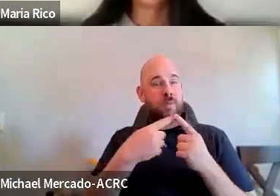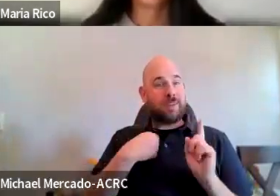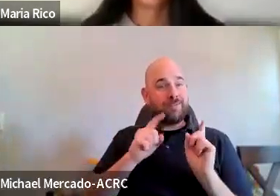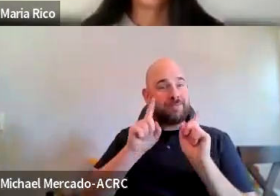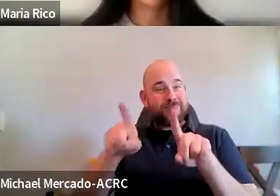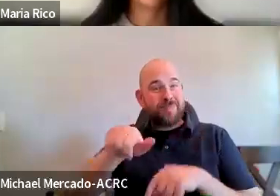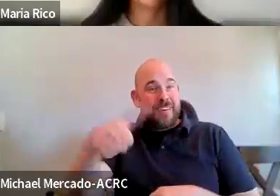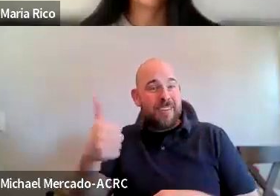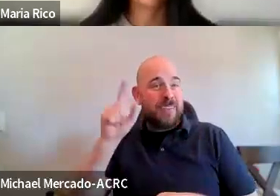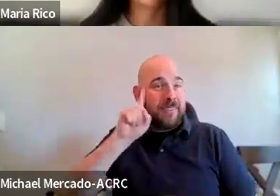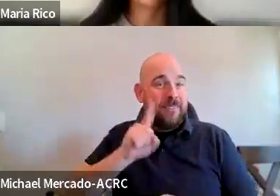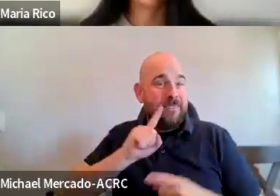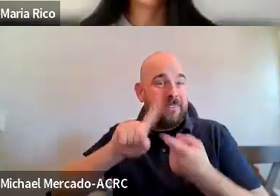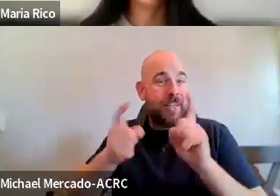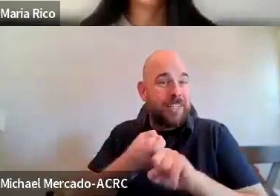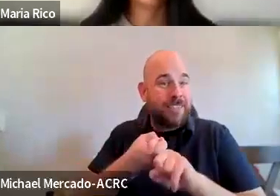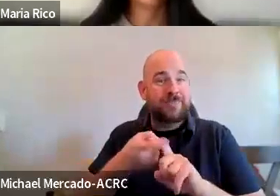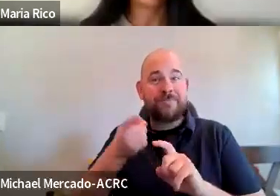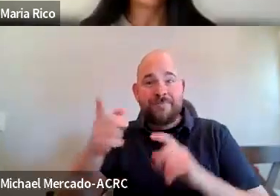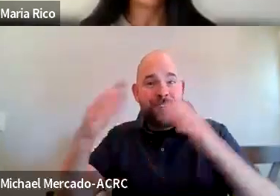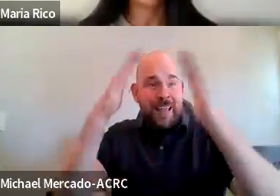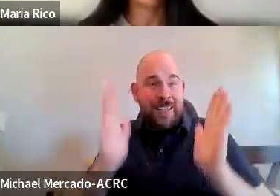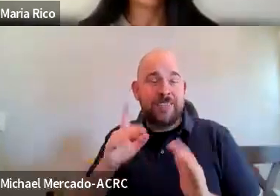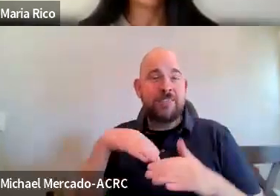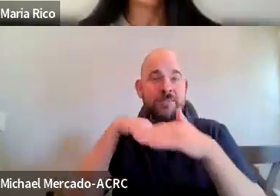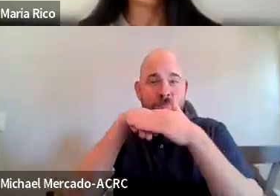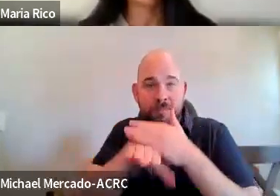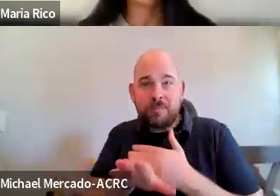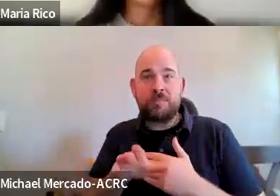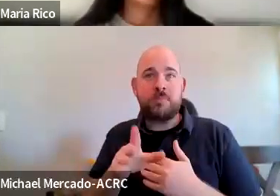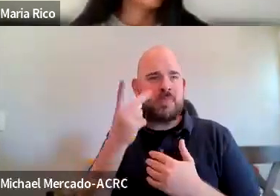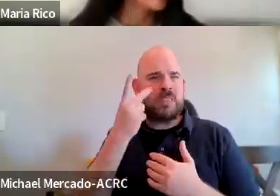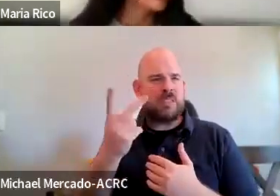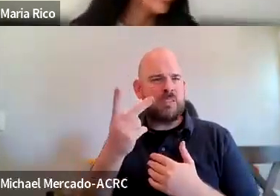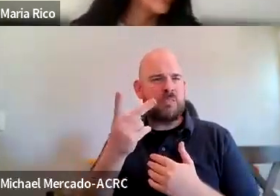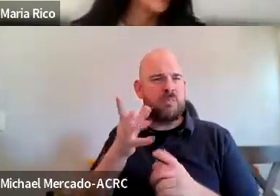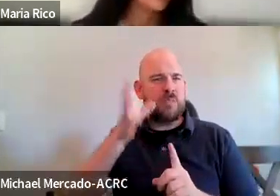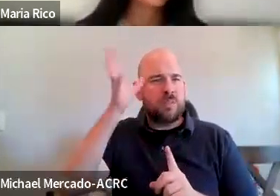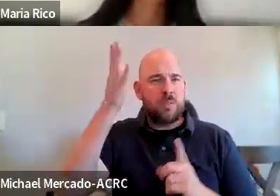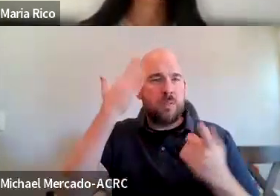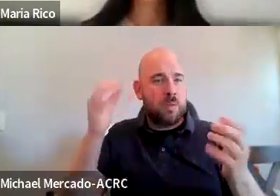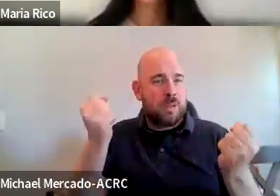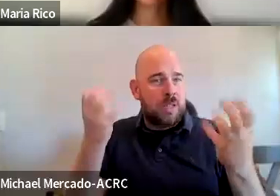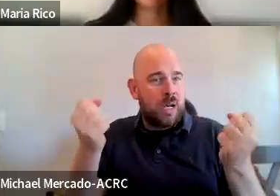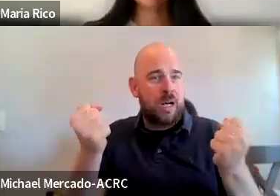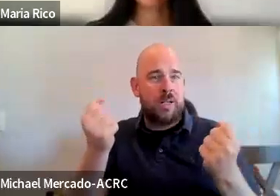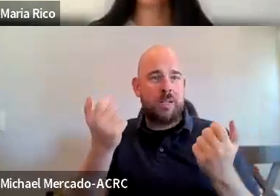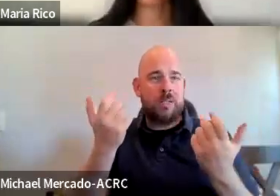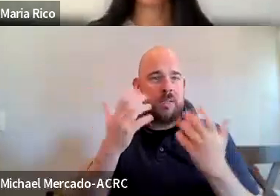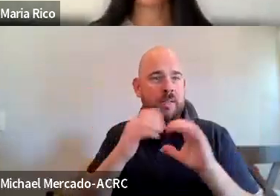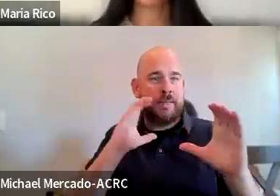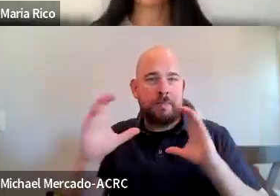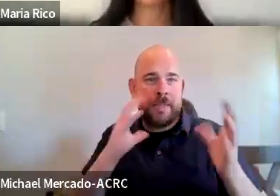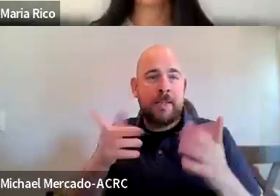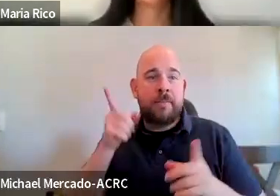bicker, and develop that relationship. When I would go to other deaf friends' houses, I would go in and notice that